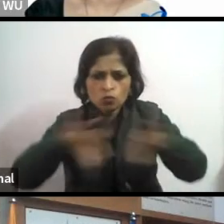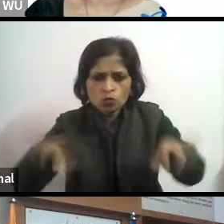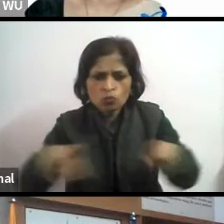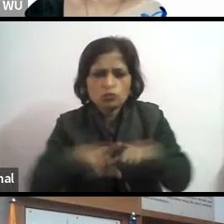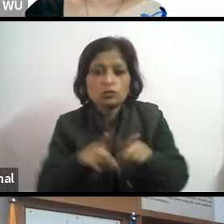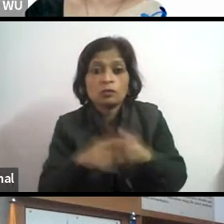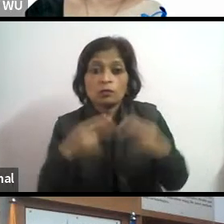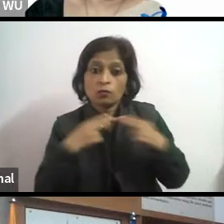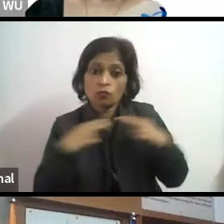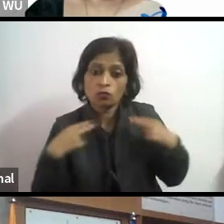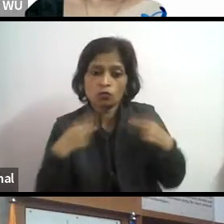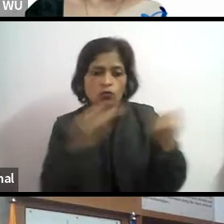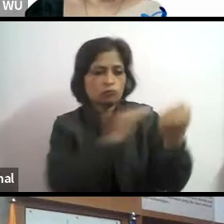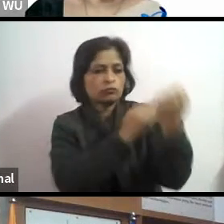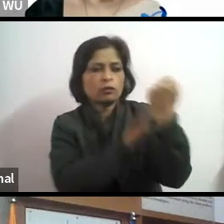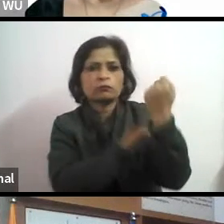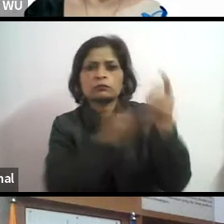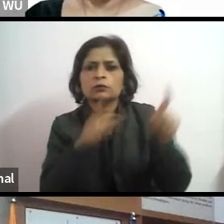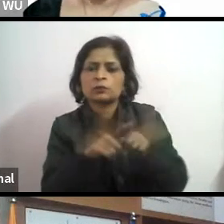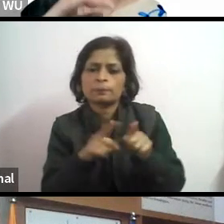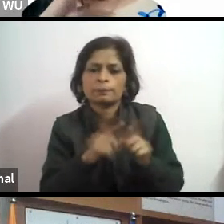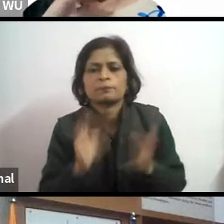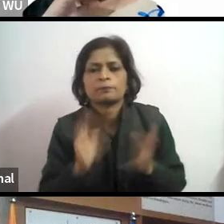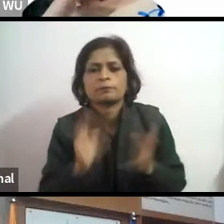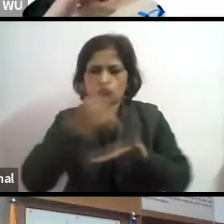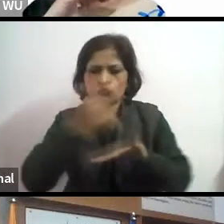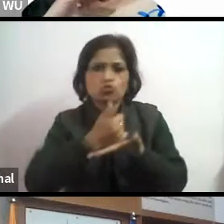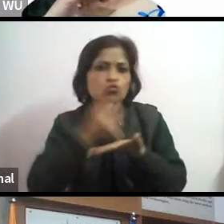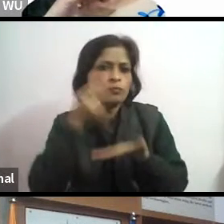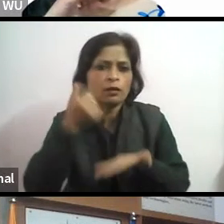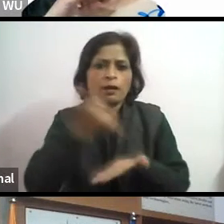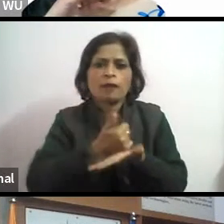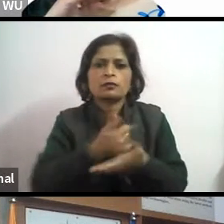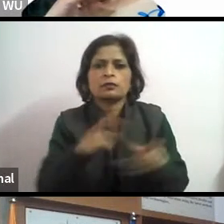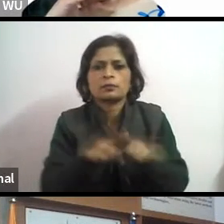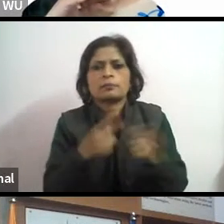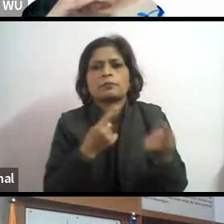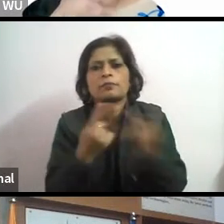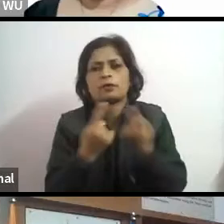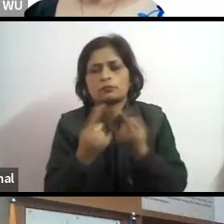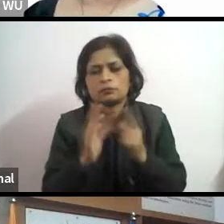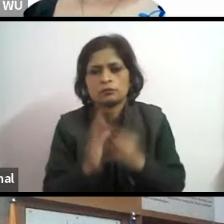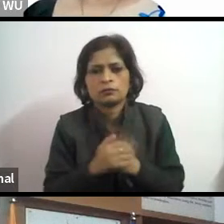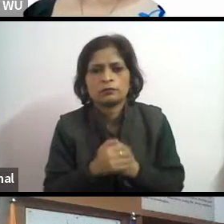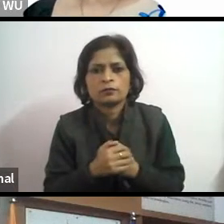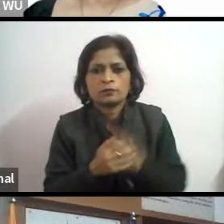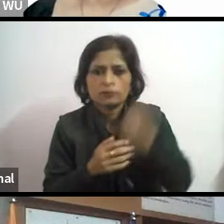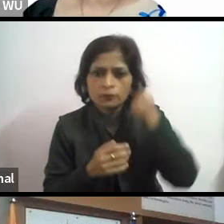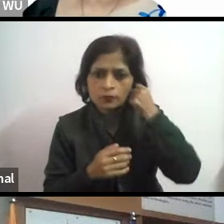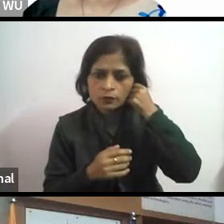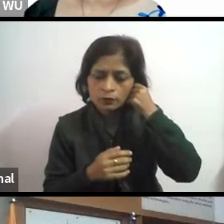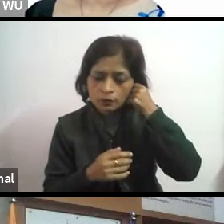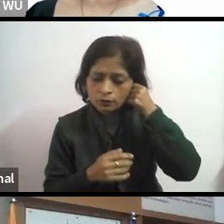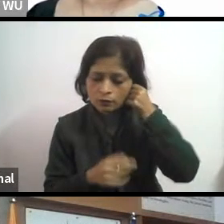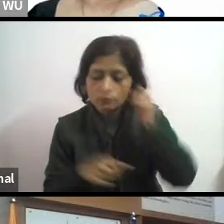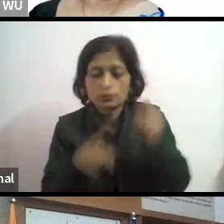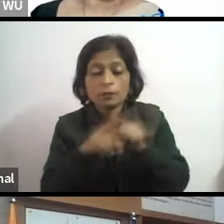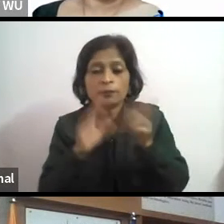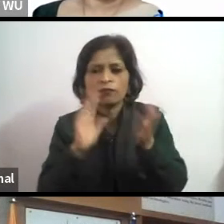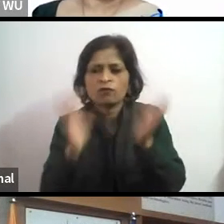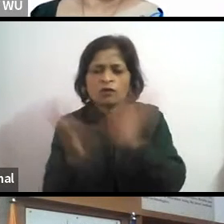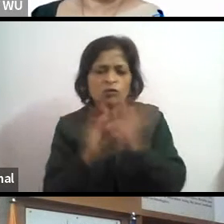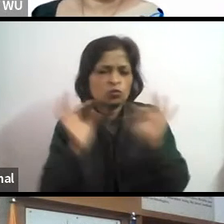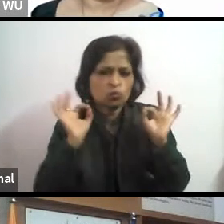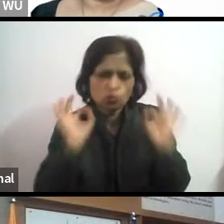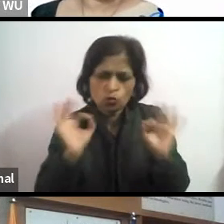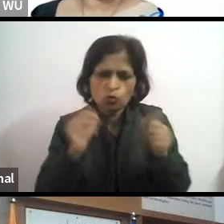advocacy and self-advocacy. Having said that, still we feel that the world is not good enough, especially